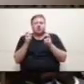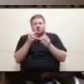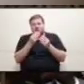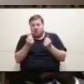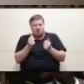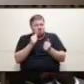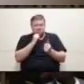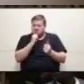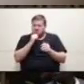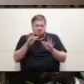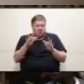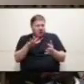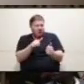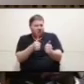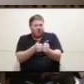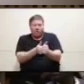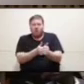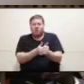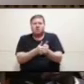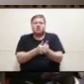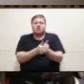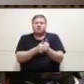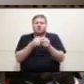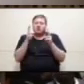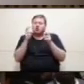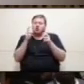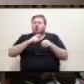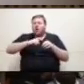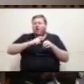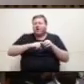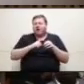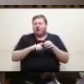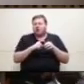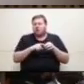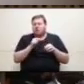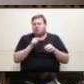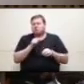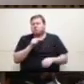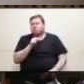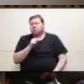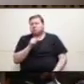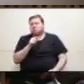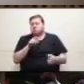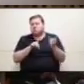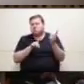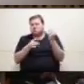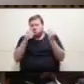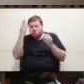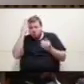The question of qualification was raised. The